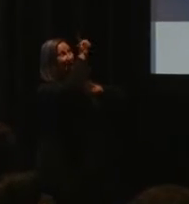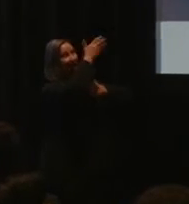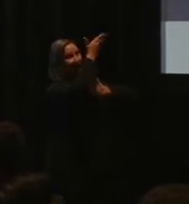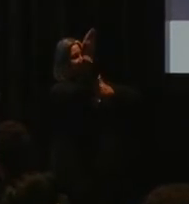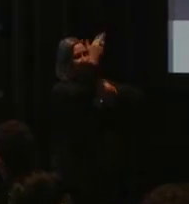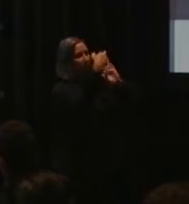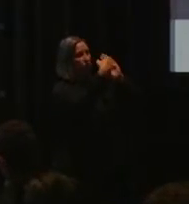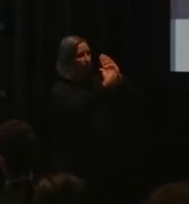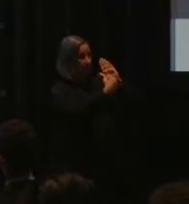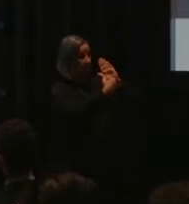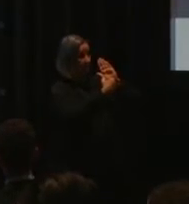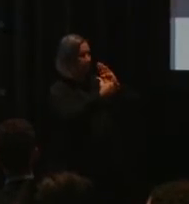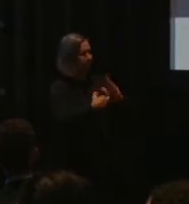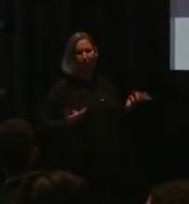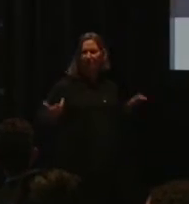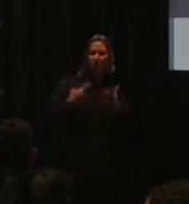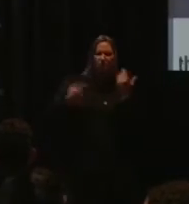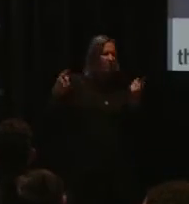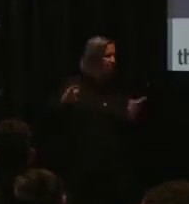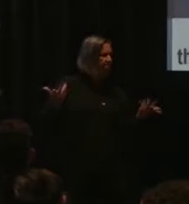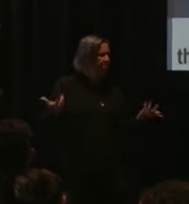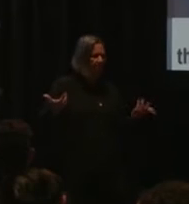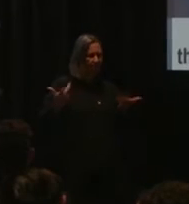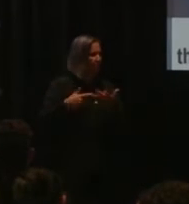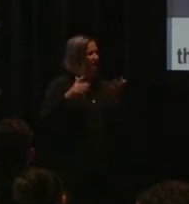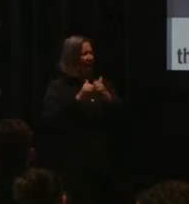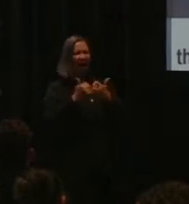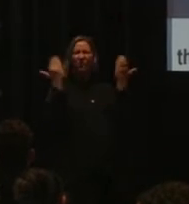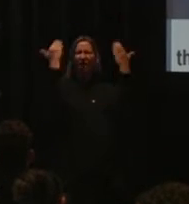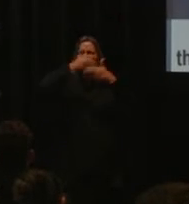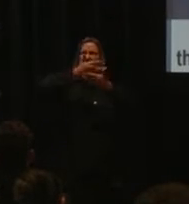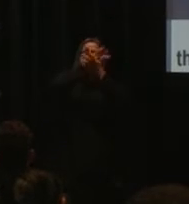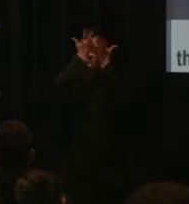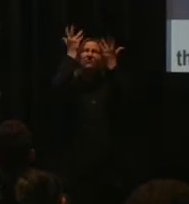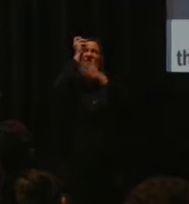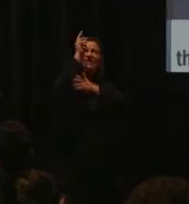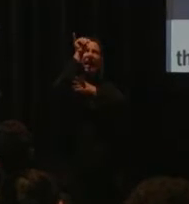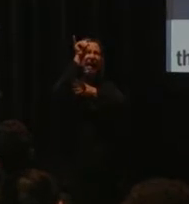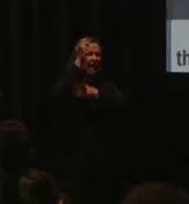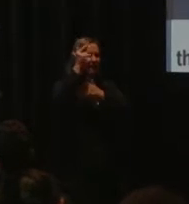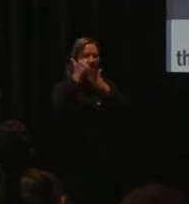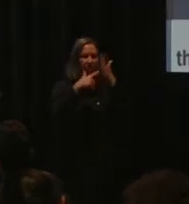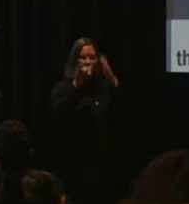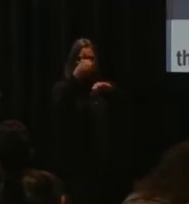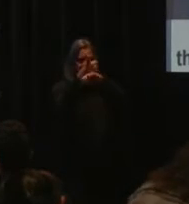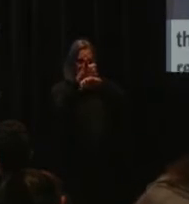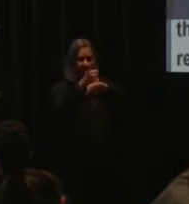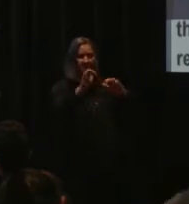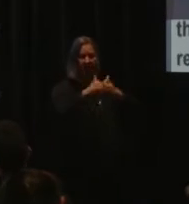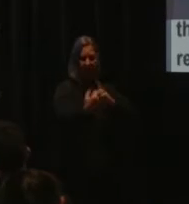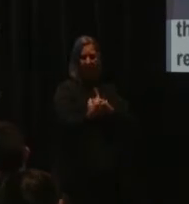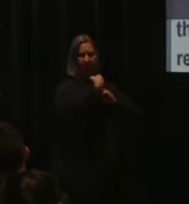lighting? How in the world does the reality of dark sky practices, reach us?